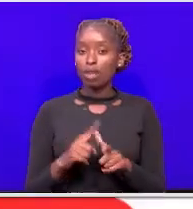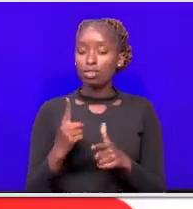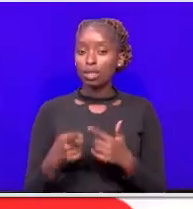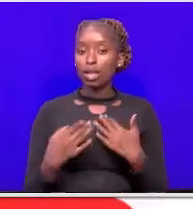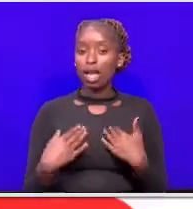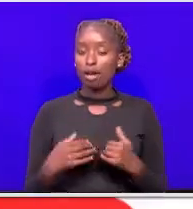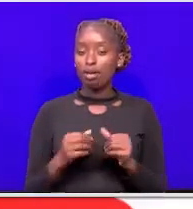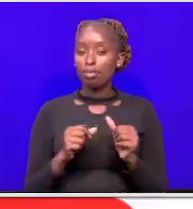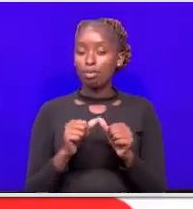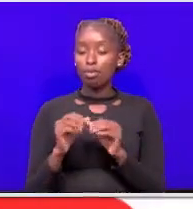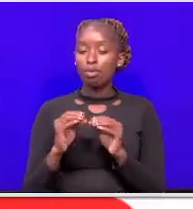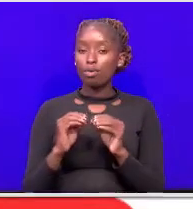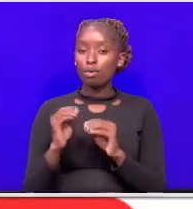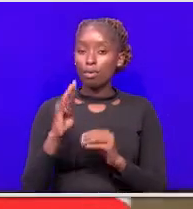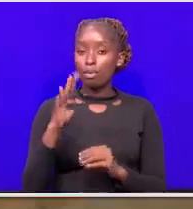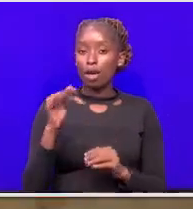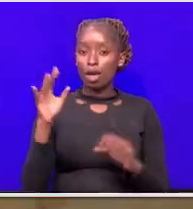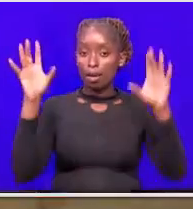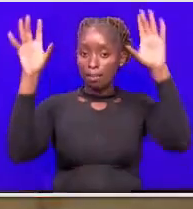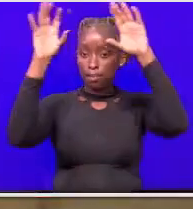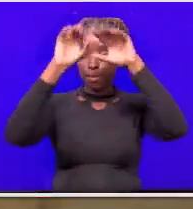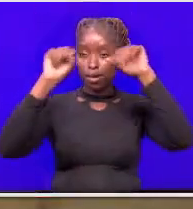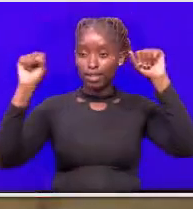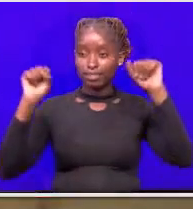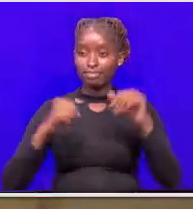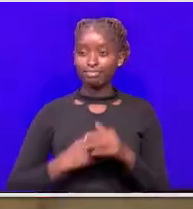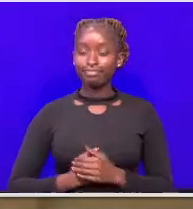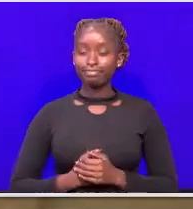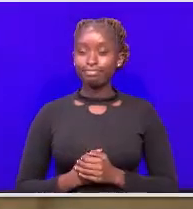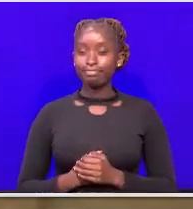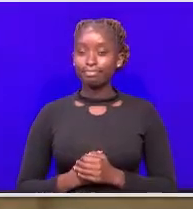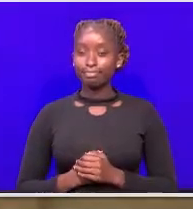to by President. Elizabeth Mutuku, TV 47, Palm Buildings, Nairobi.